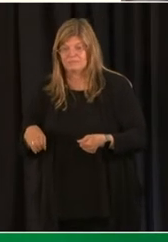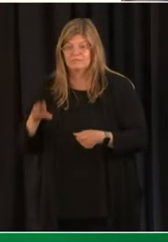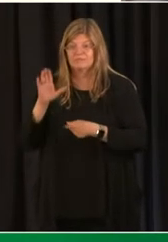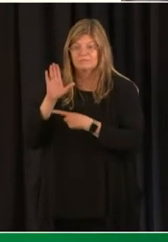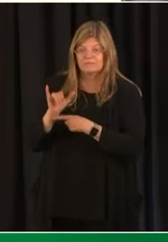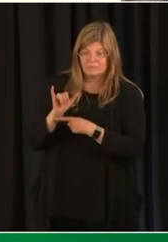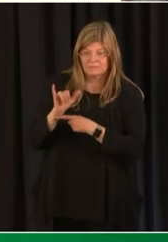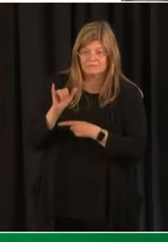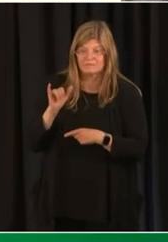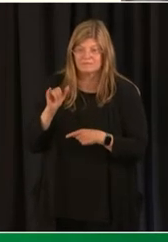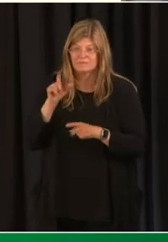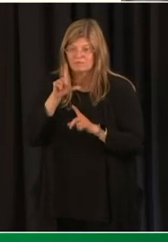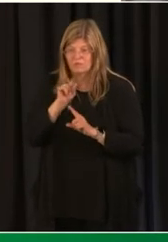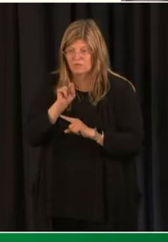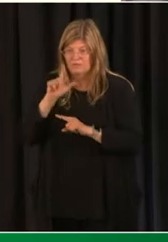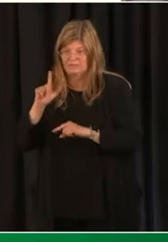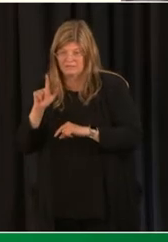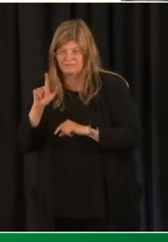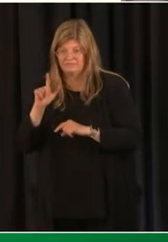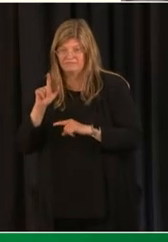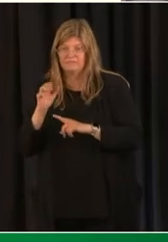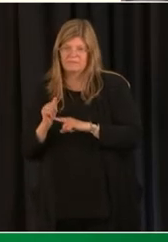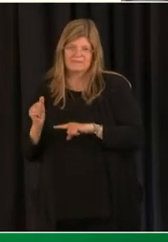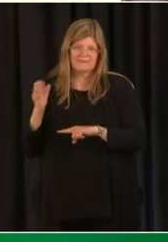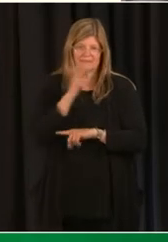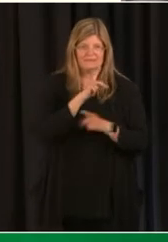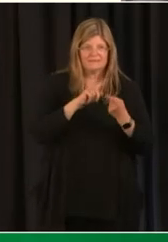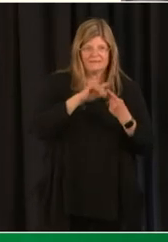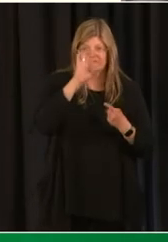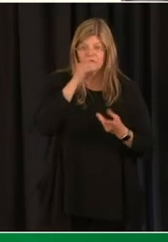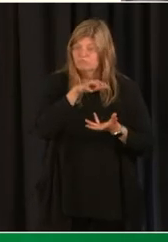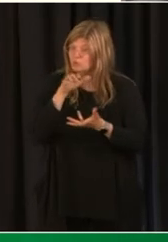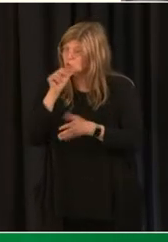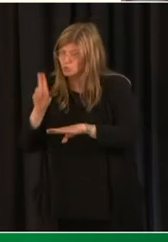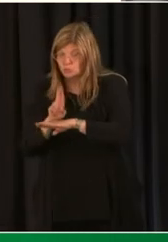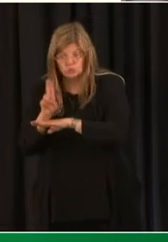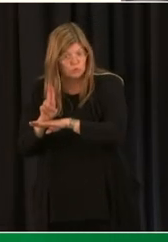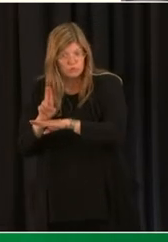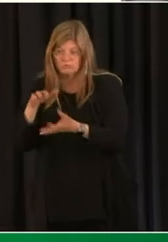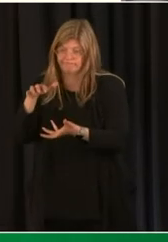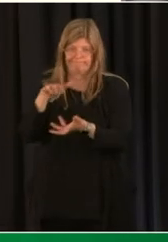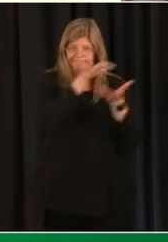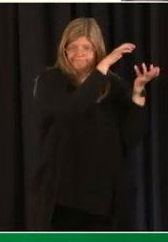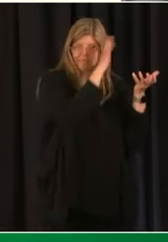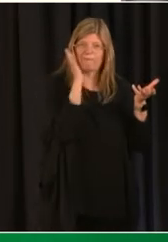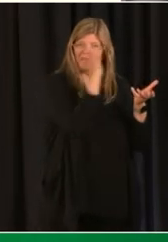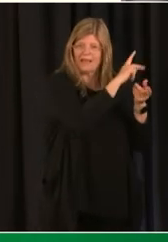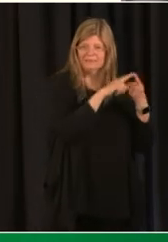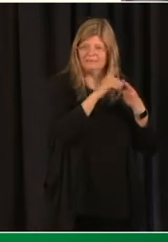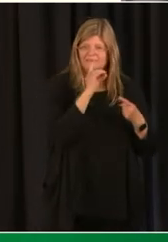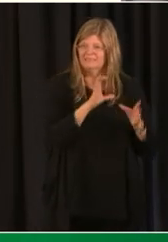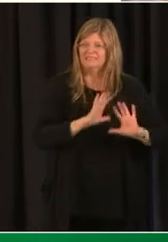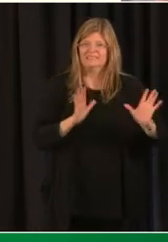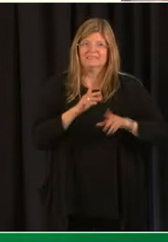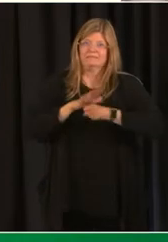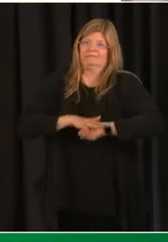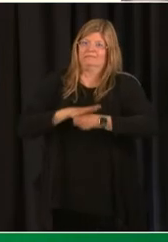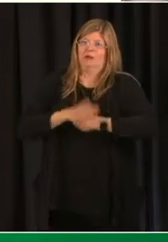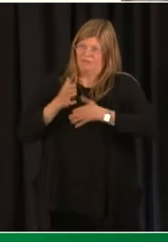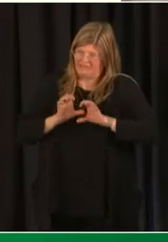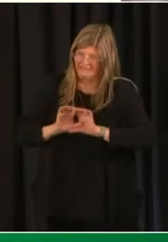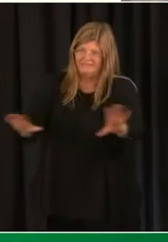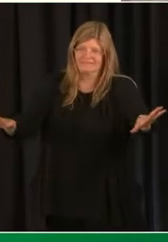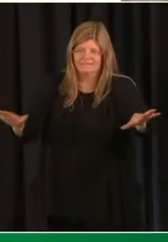September of 2021. So we're under a great deal of time pressure, time crunch, but we've got the funds and we can make it